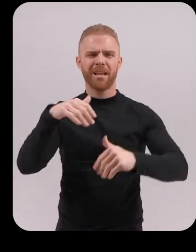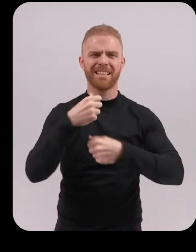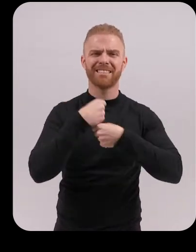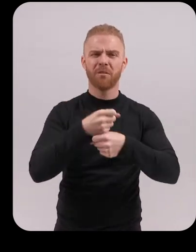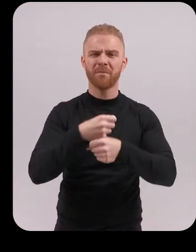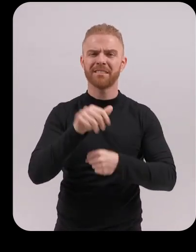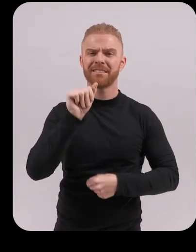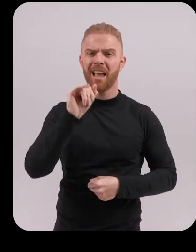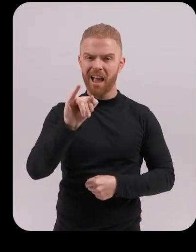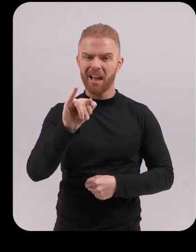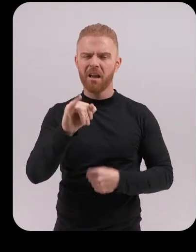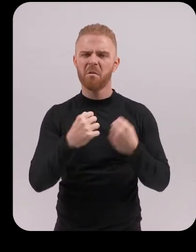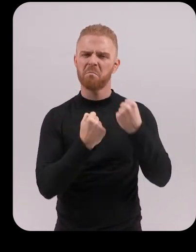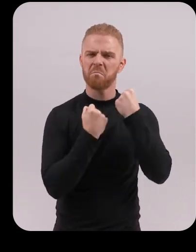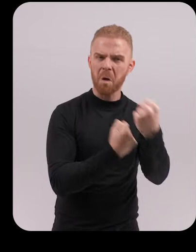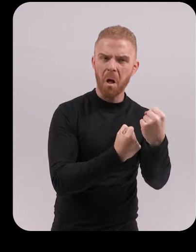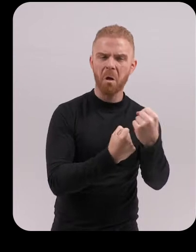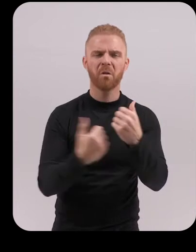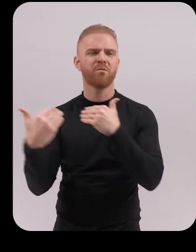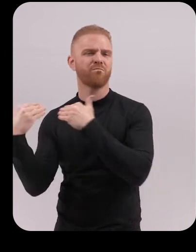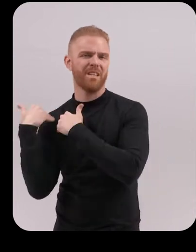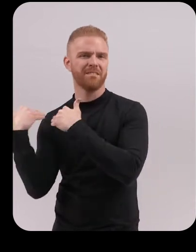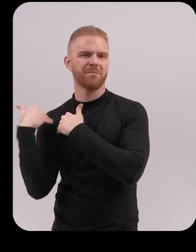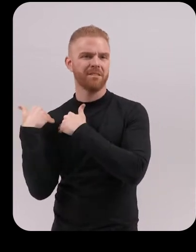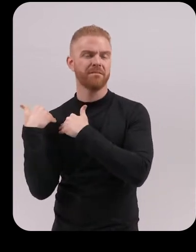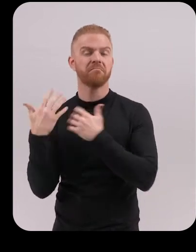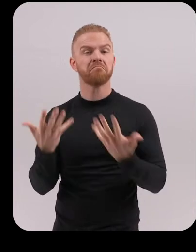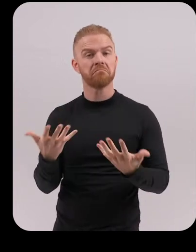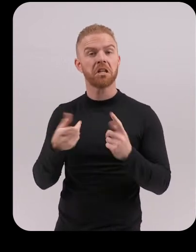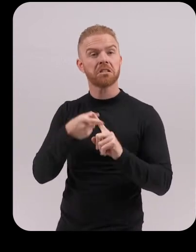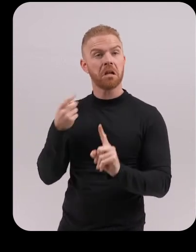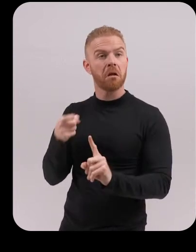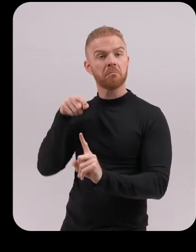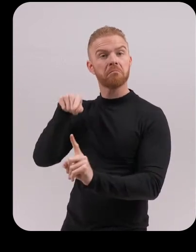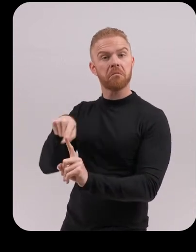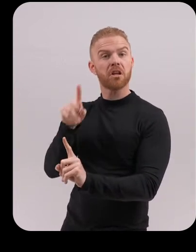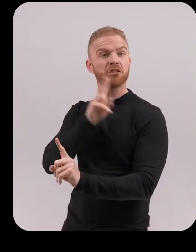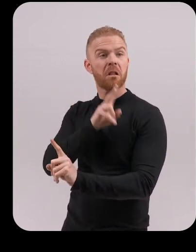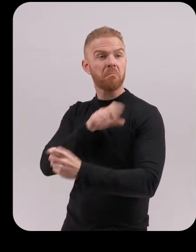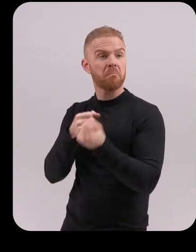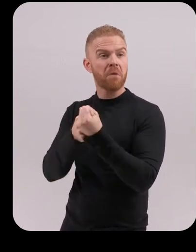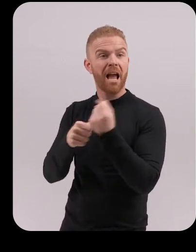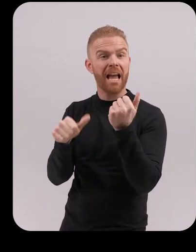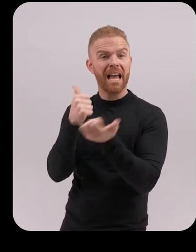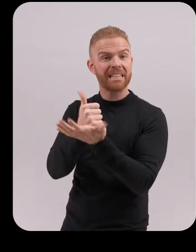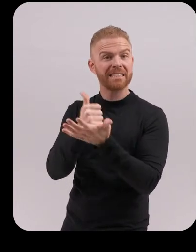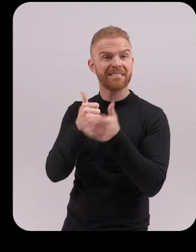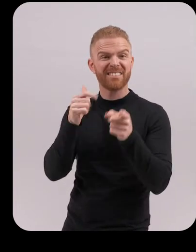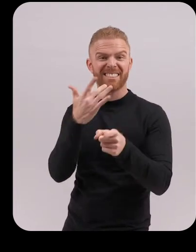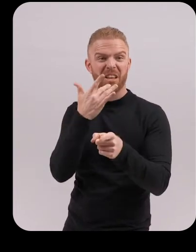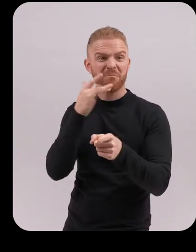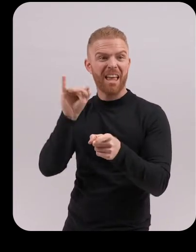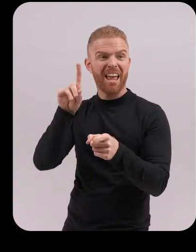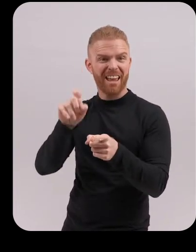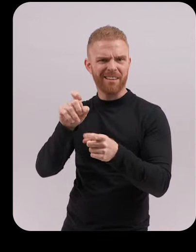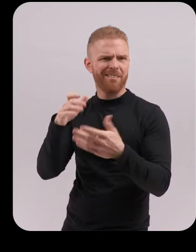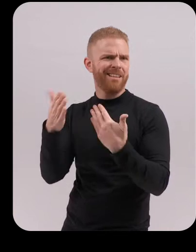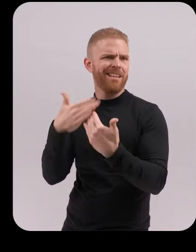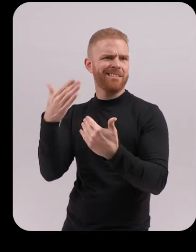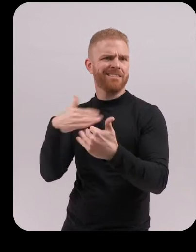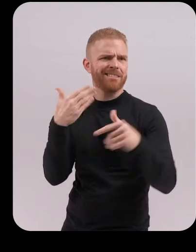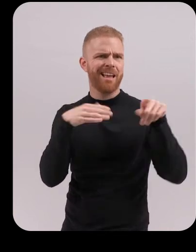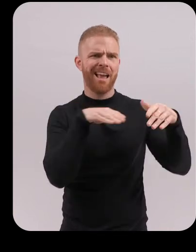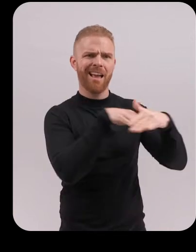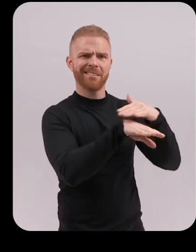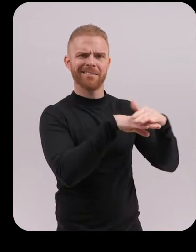generative AI boldly and responsibly. From Gemini-powered assistants in your favorite IDEs to easy access to